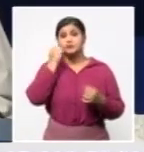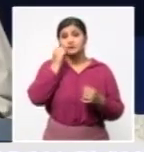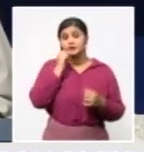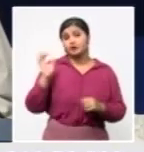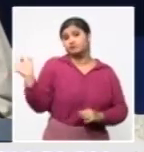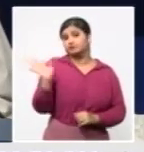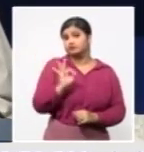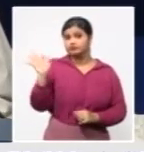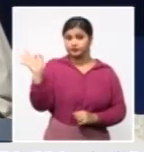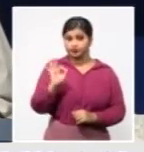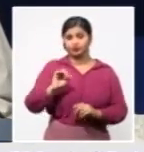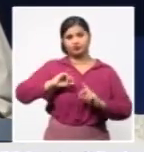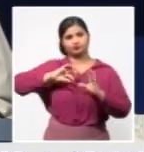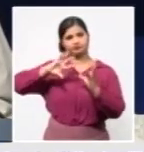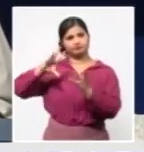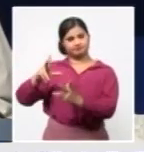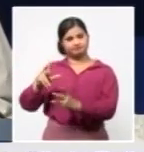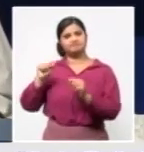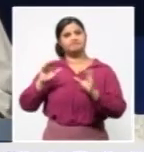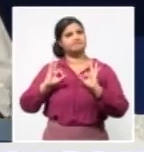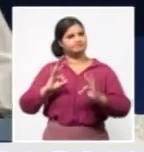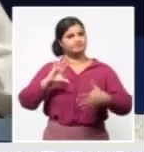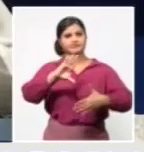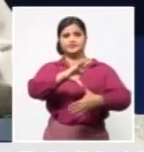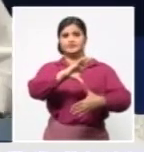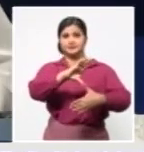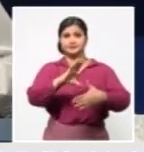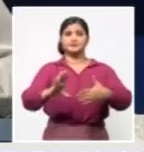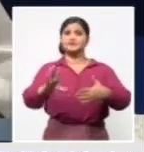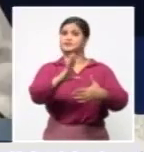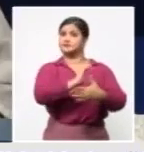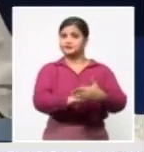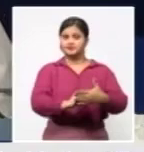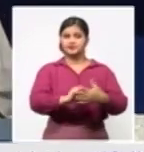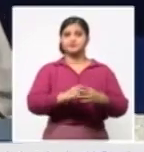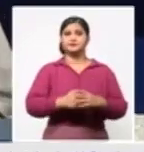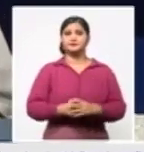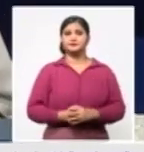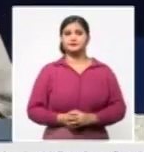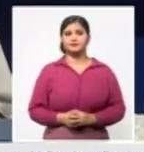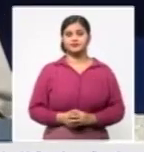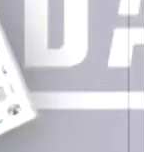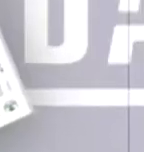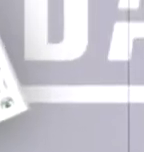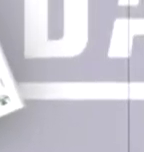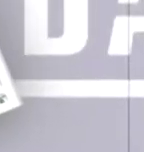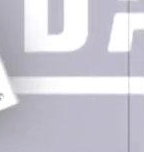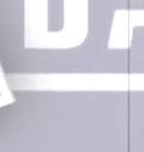information we have on the behavior of the pandemic in Cuba and across the world.